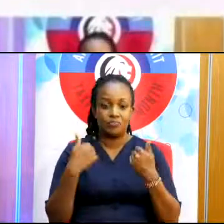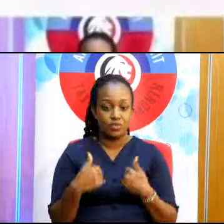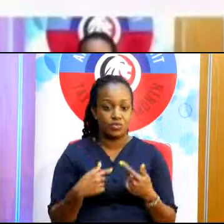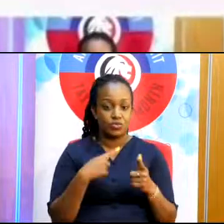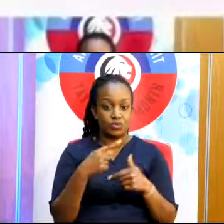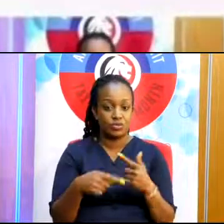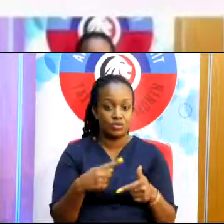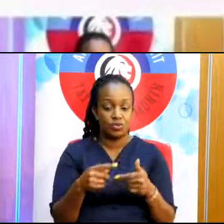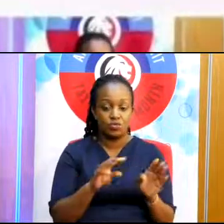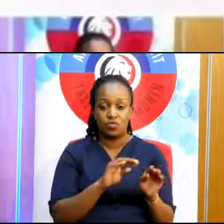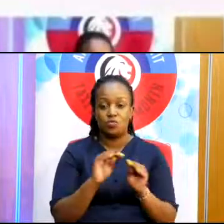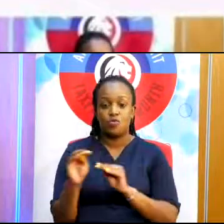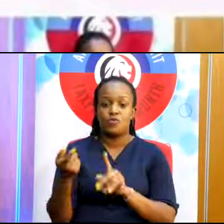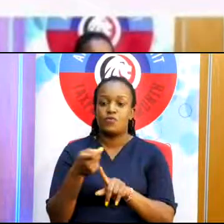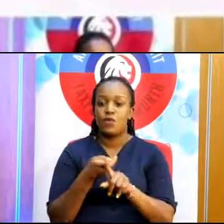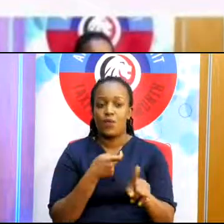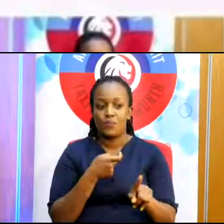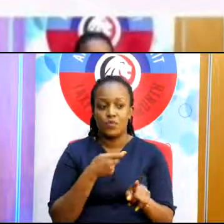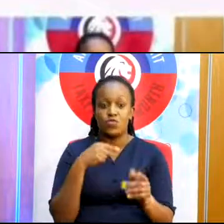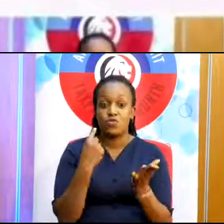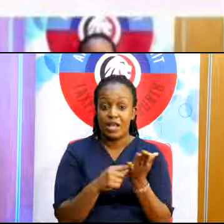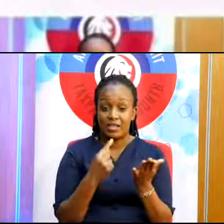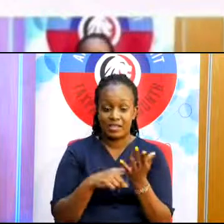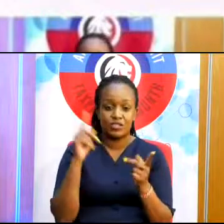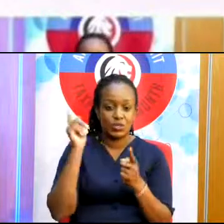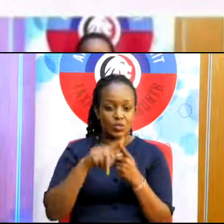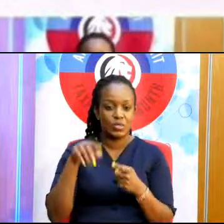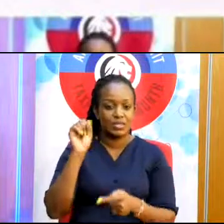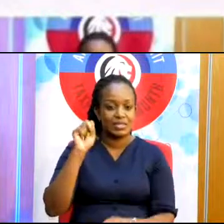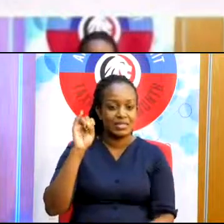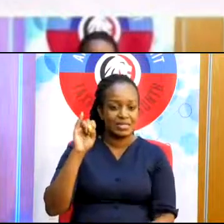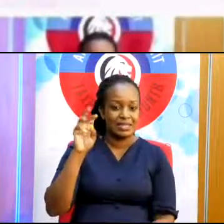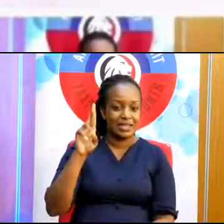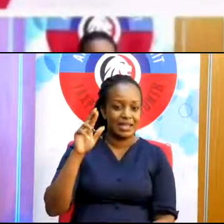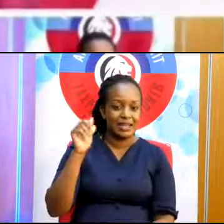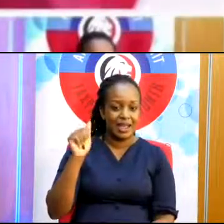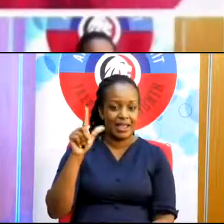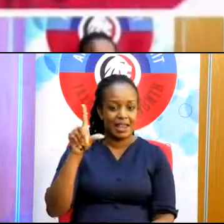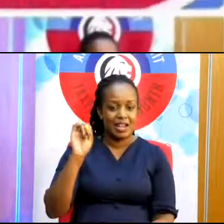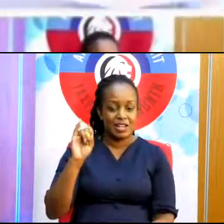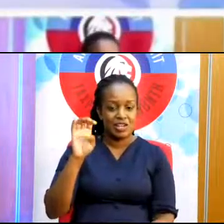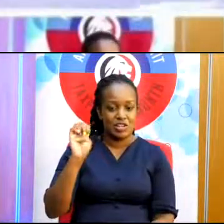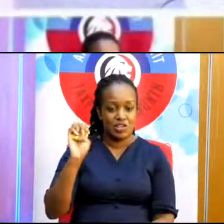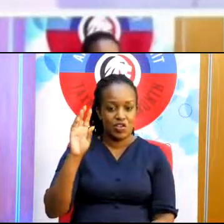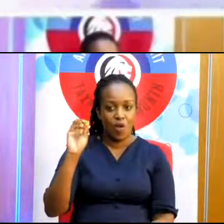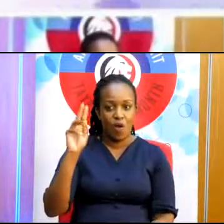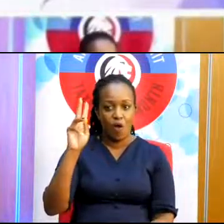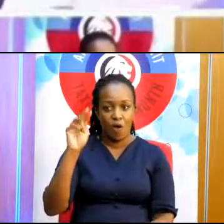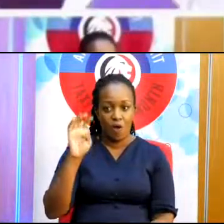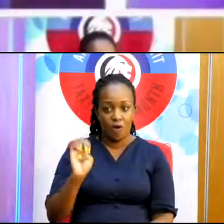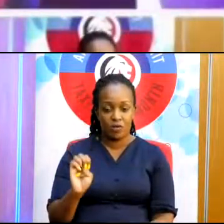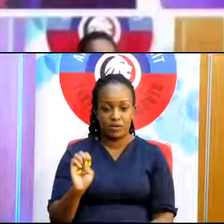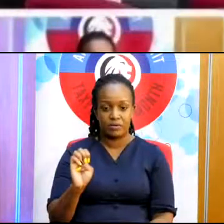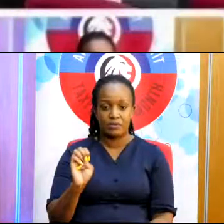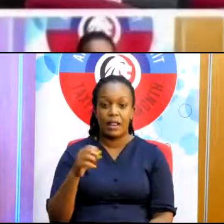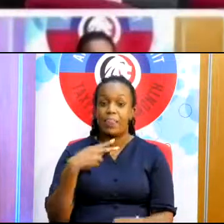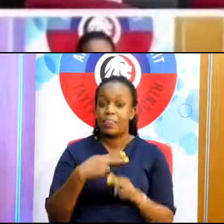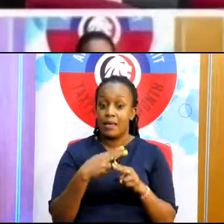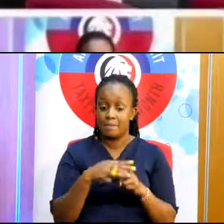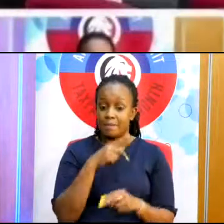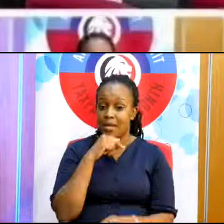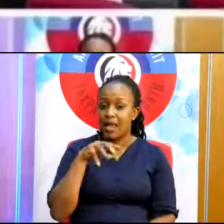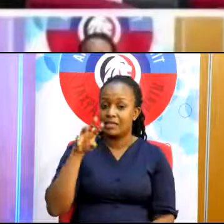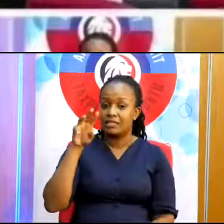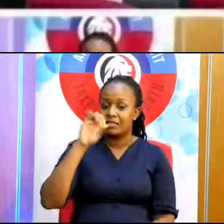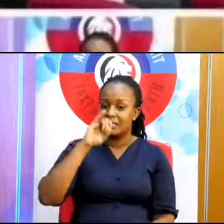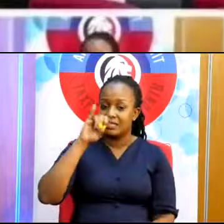to move from Uganda to Sierra Leone. Mr. Samuel Jibao, who's the Commissioner General of the National Revenue